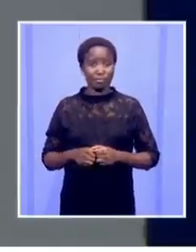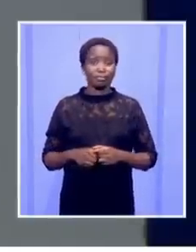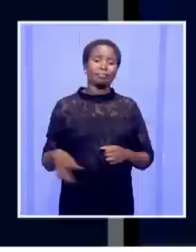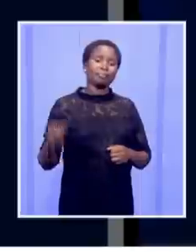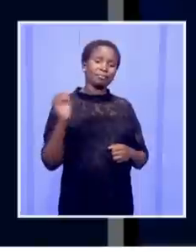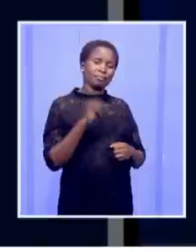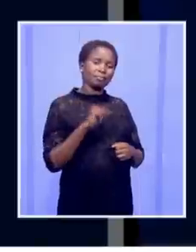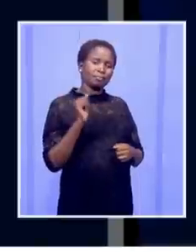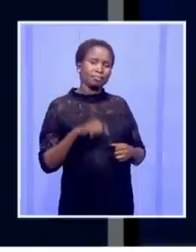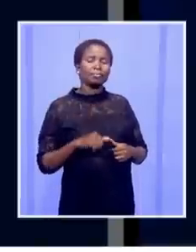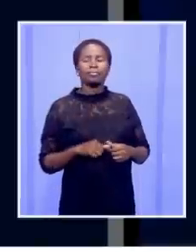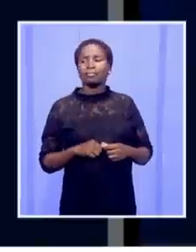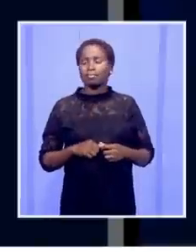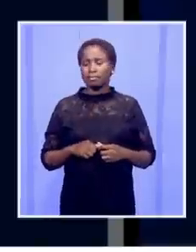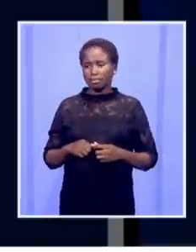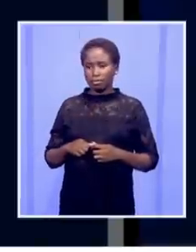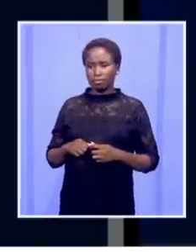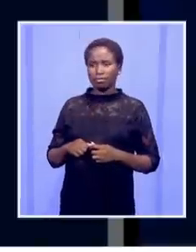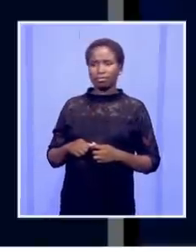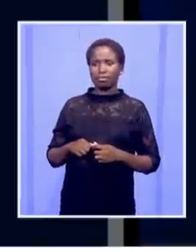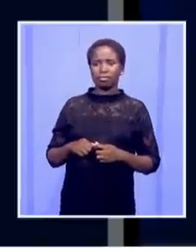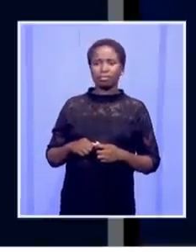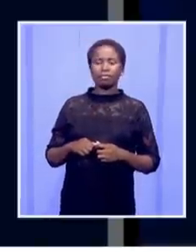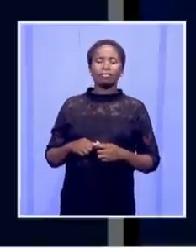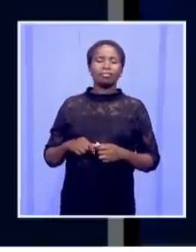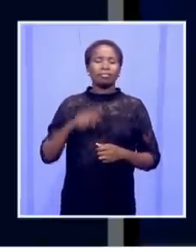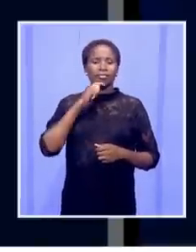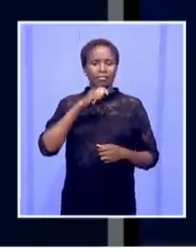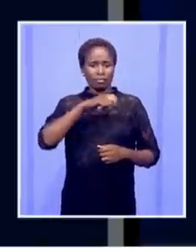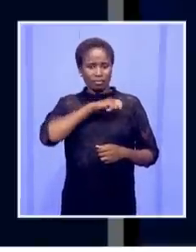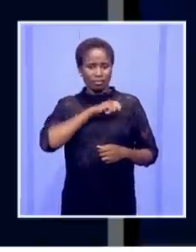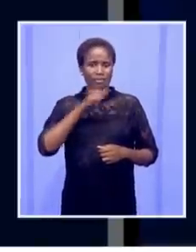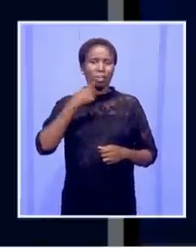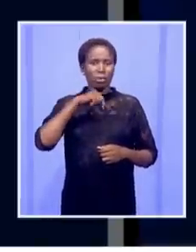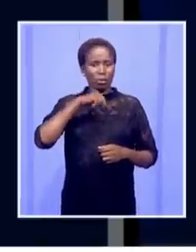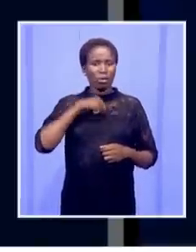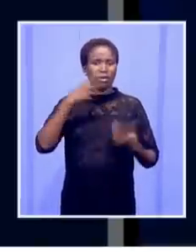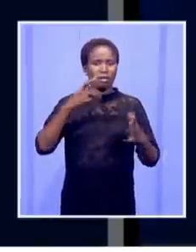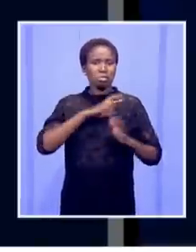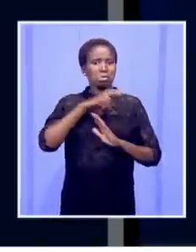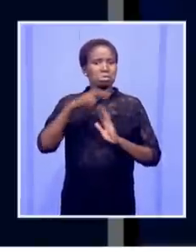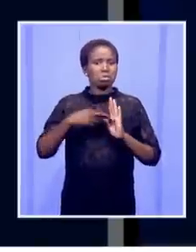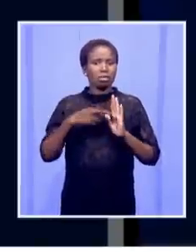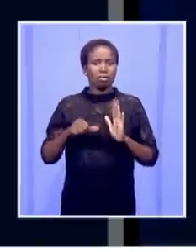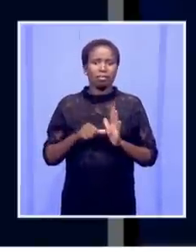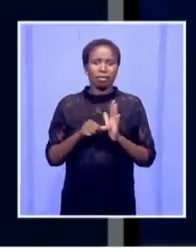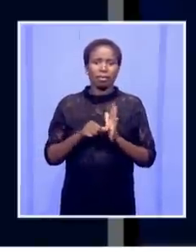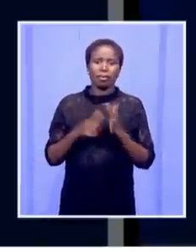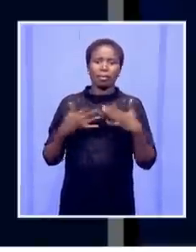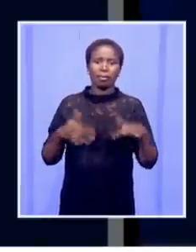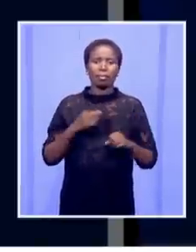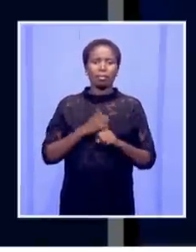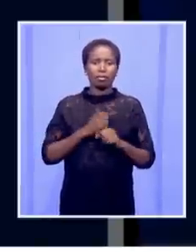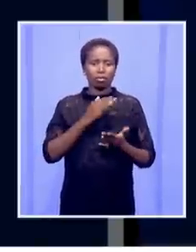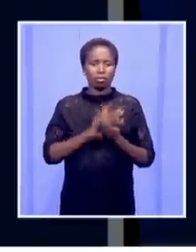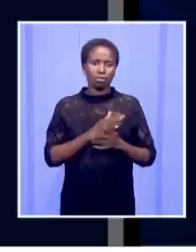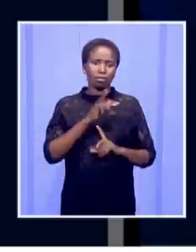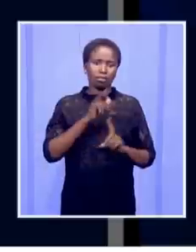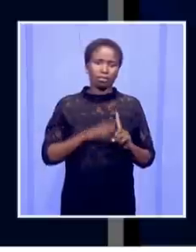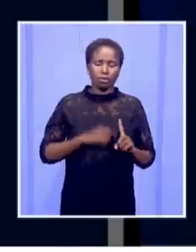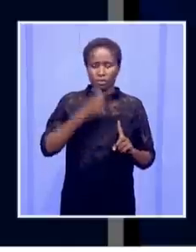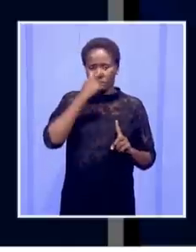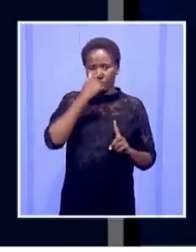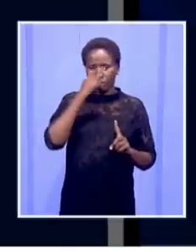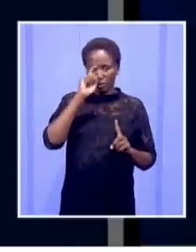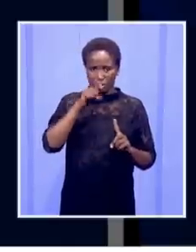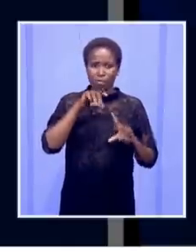Absolutely. The Economic Freedom Fighters have played a critical role in ensuring that Cyril Ramaphosa is held accountable for the crimes committed on Phala Phala